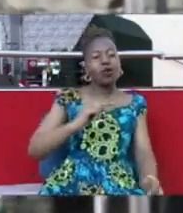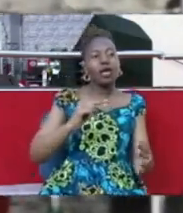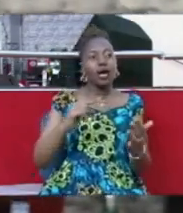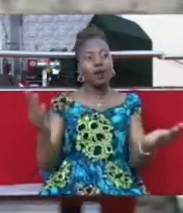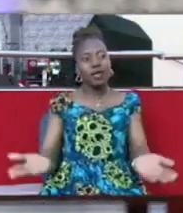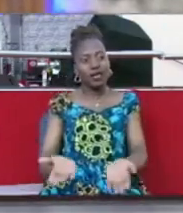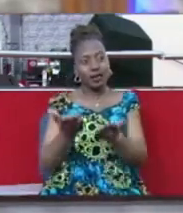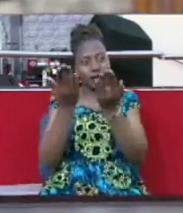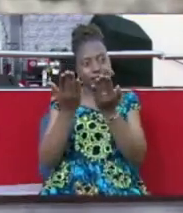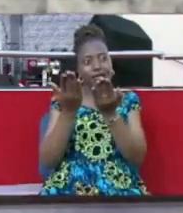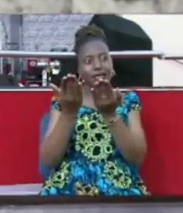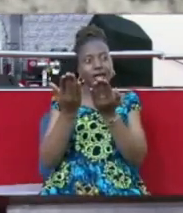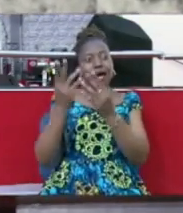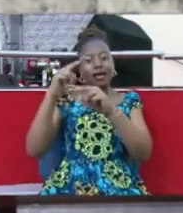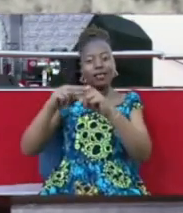Christ in heavenly